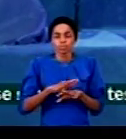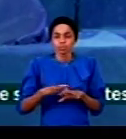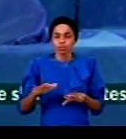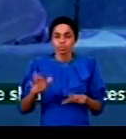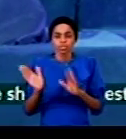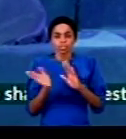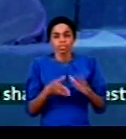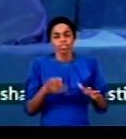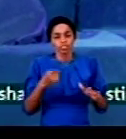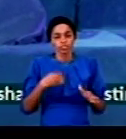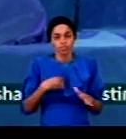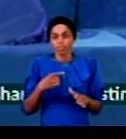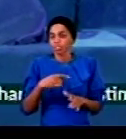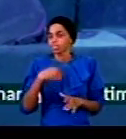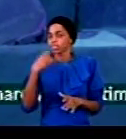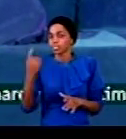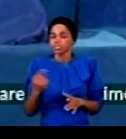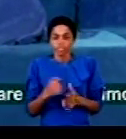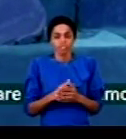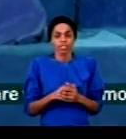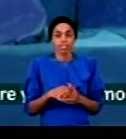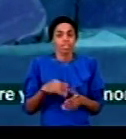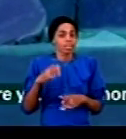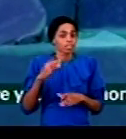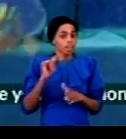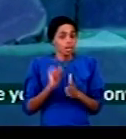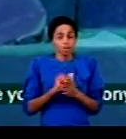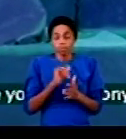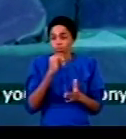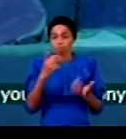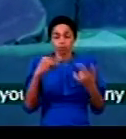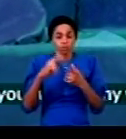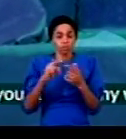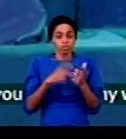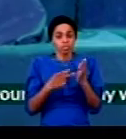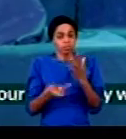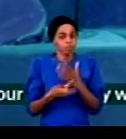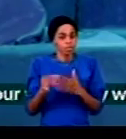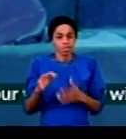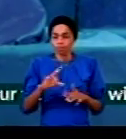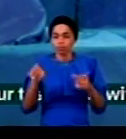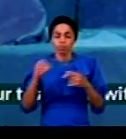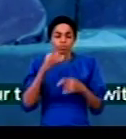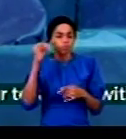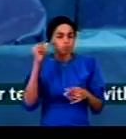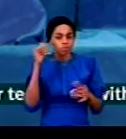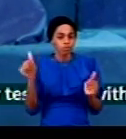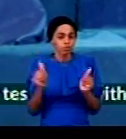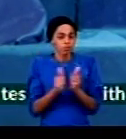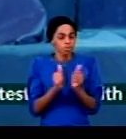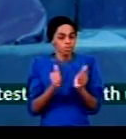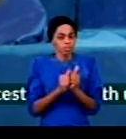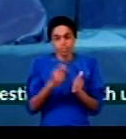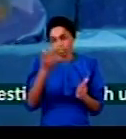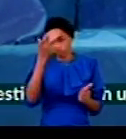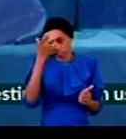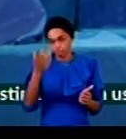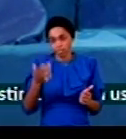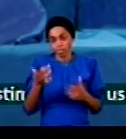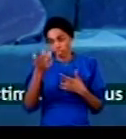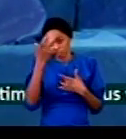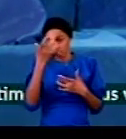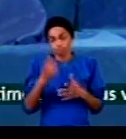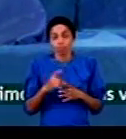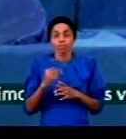and I told God, I'm leaving it here. I left it here and went back home. But the voice told me, now they're leaving this drug here, what if you have an attack in the